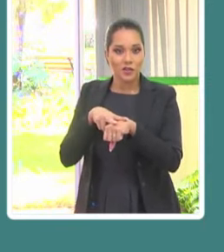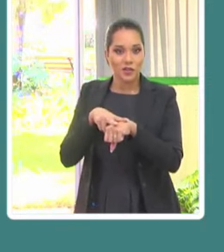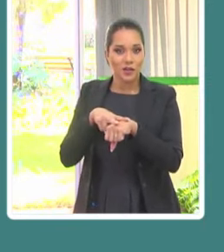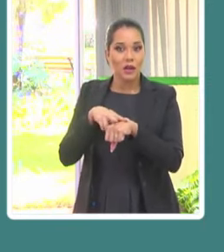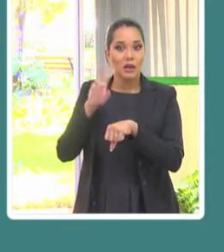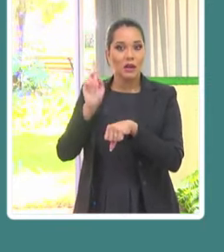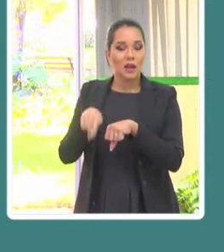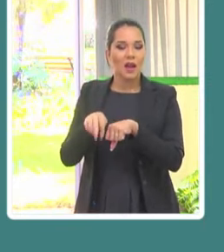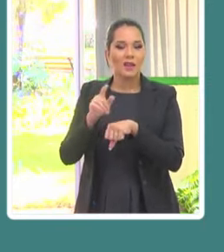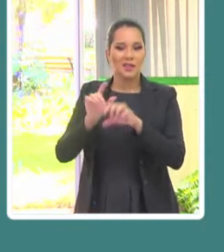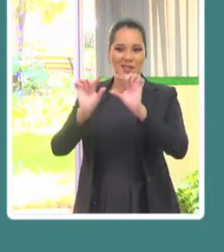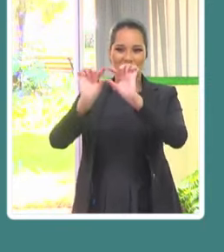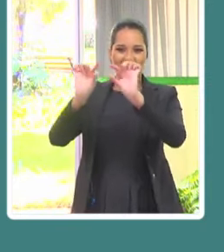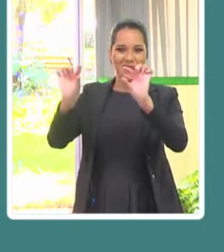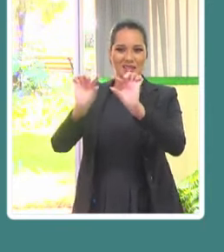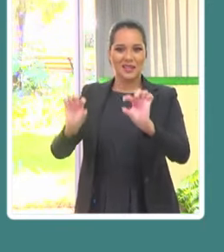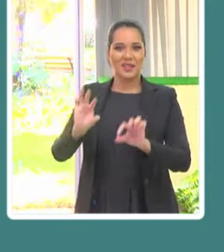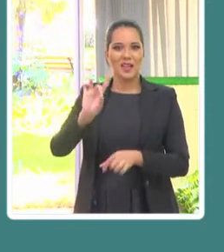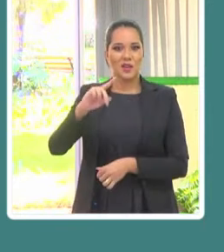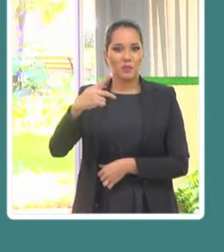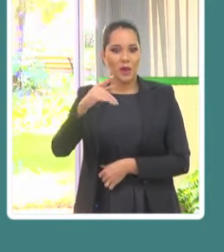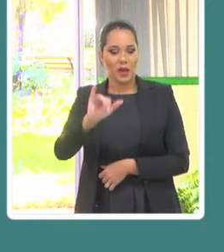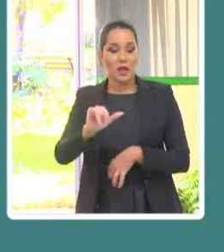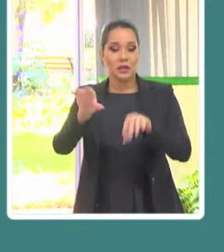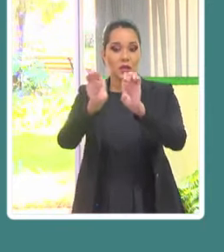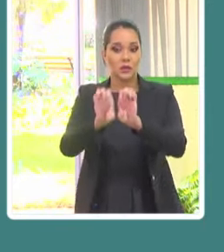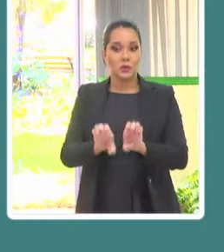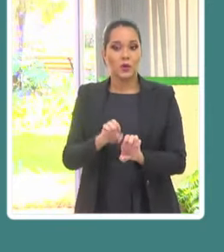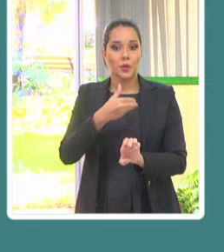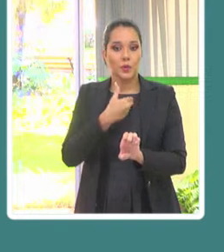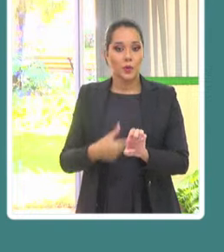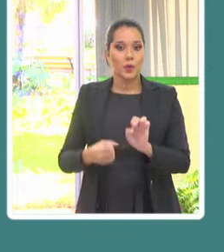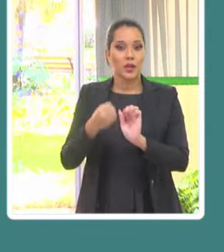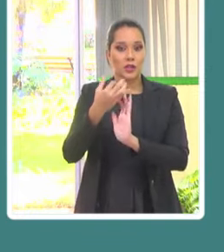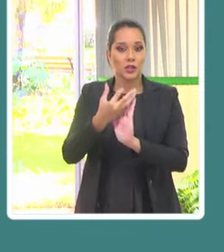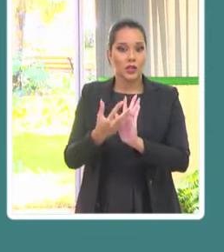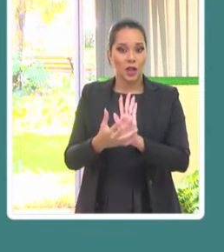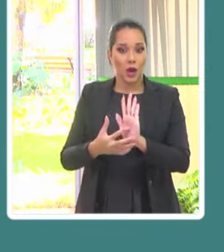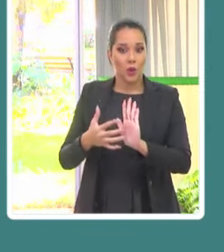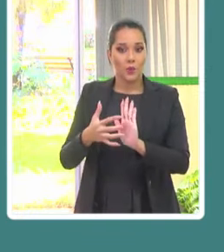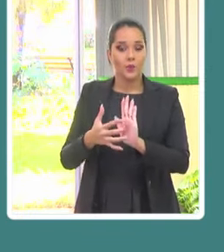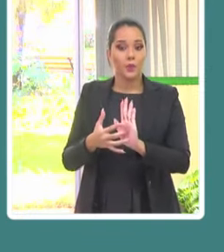me start. One is, it's shared.